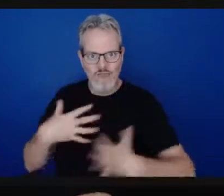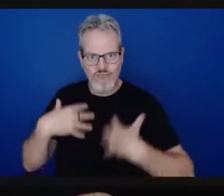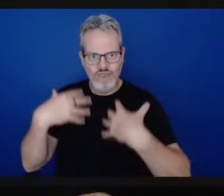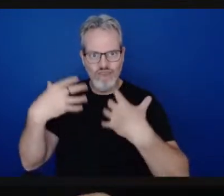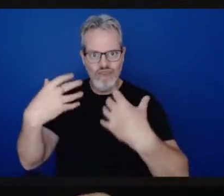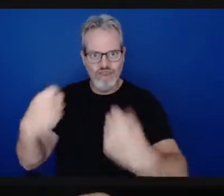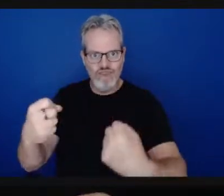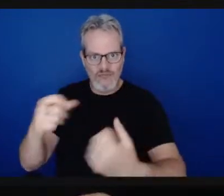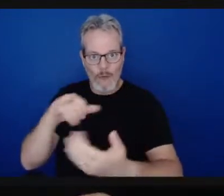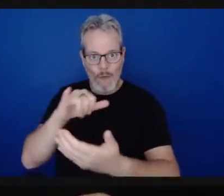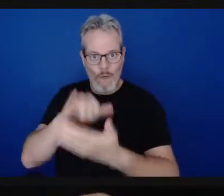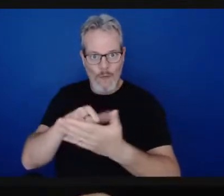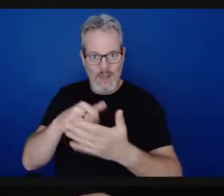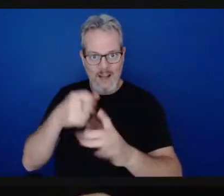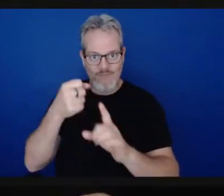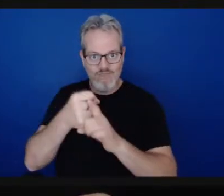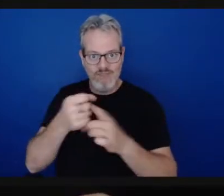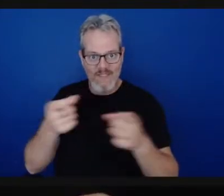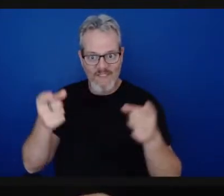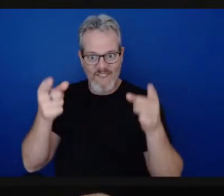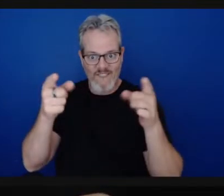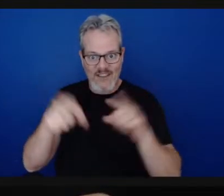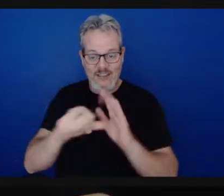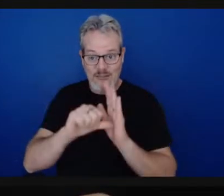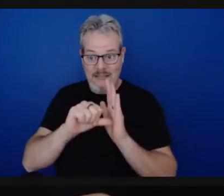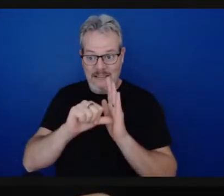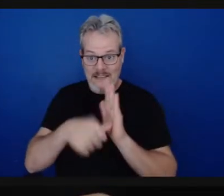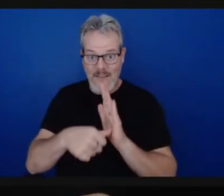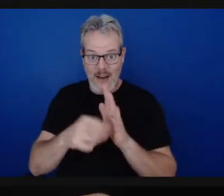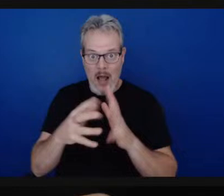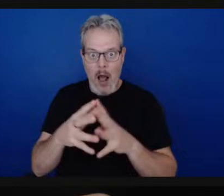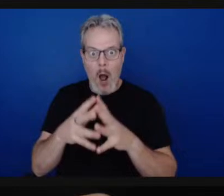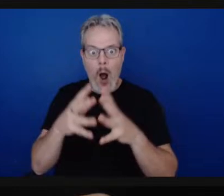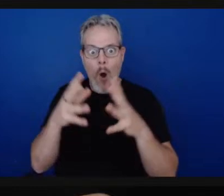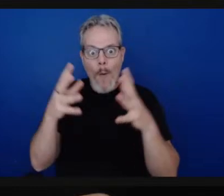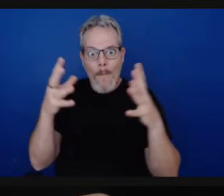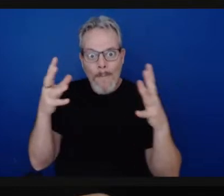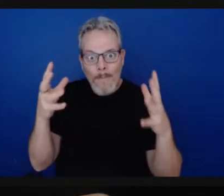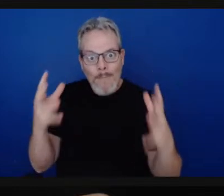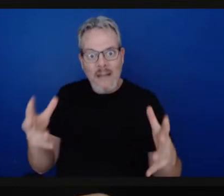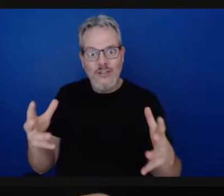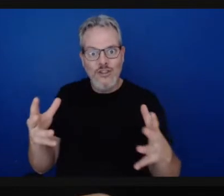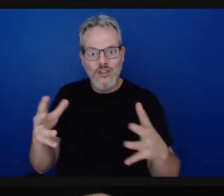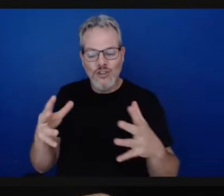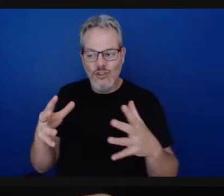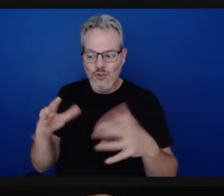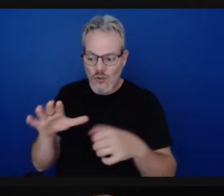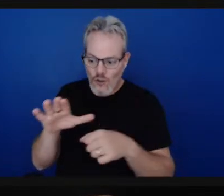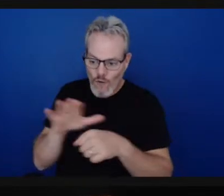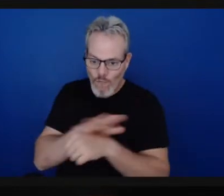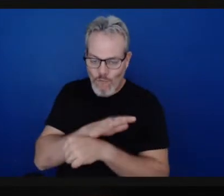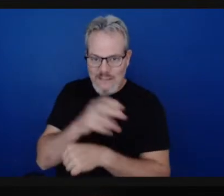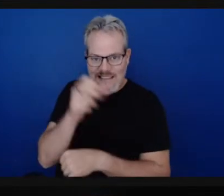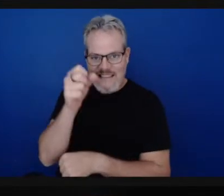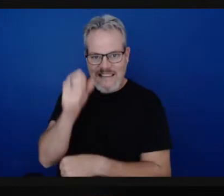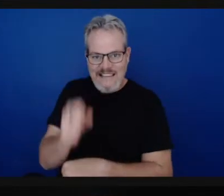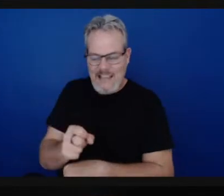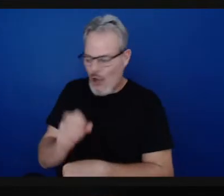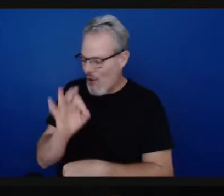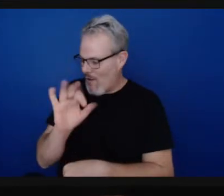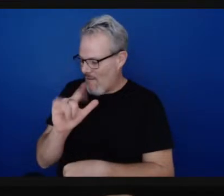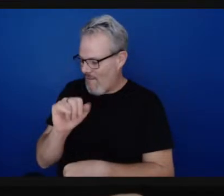So just to emphasize how much the whole south flank is still feeling the effects of